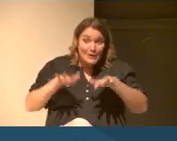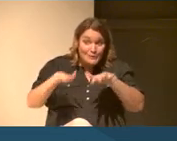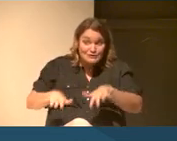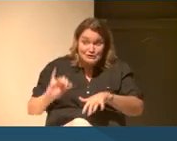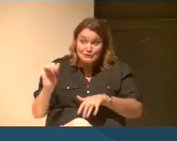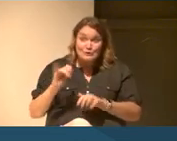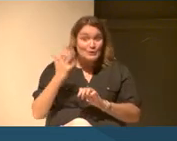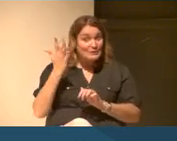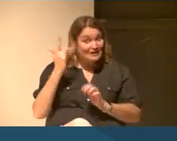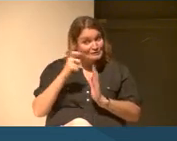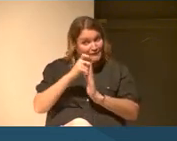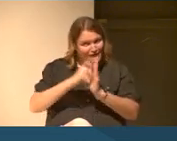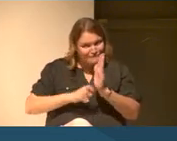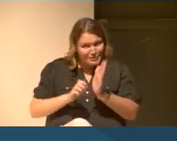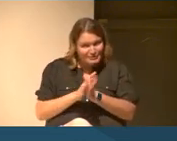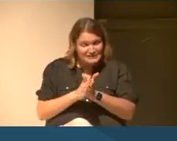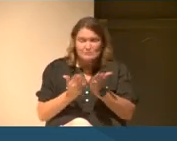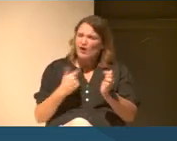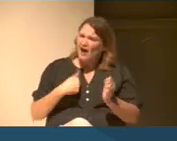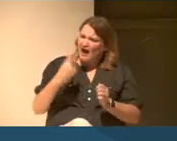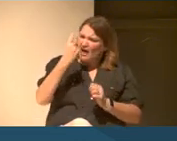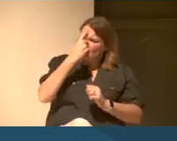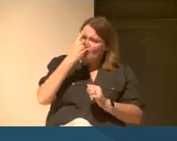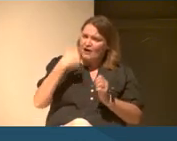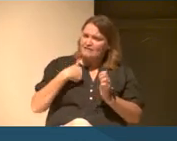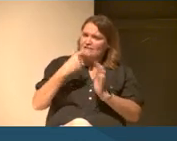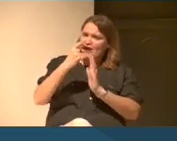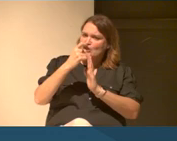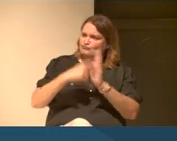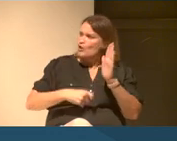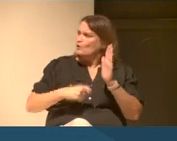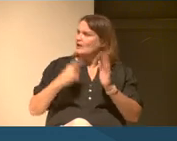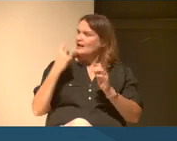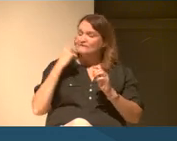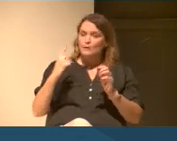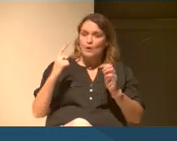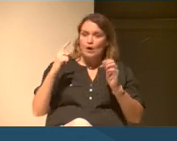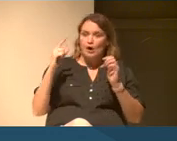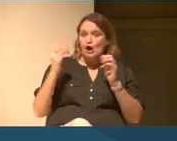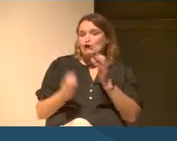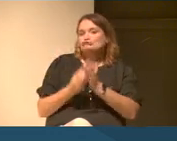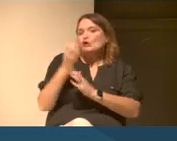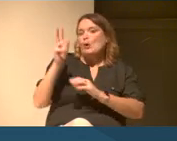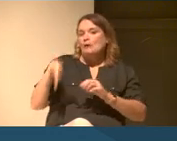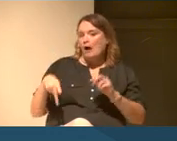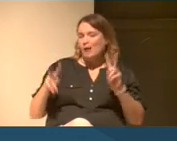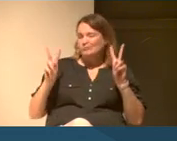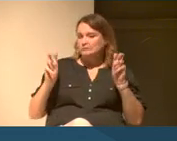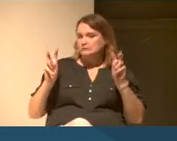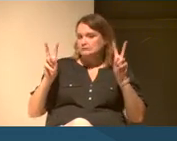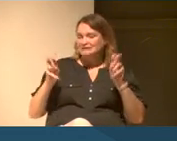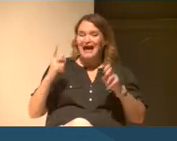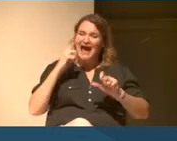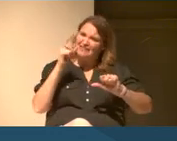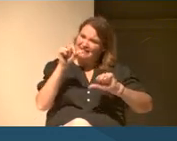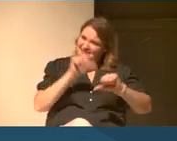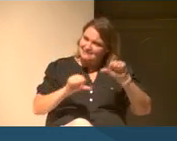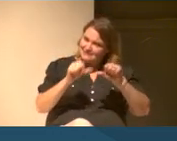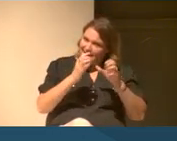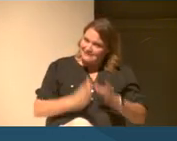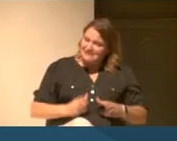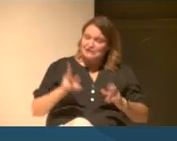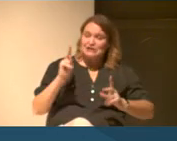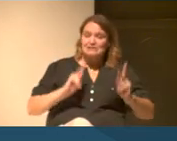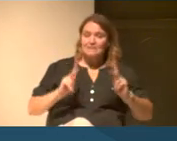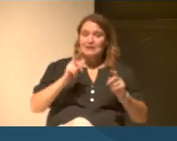I actually wrote it, I thought, for grown-ups, whatever that means. I tend to think of scientists as basically